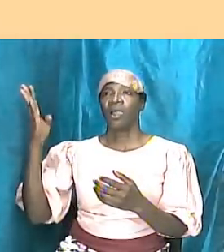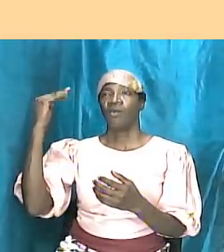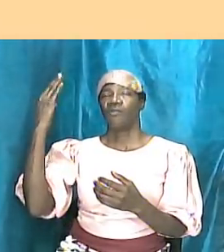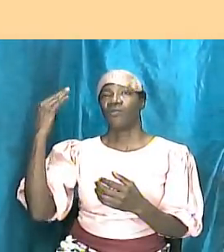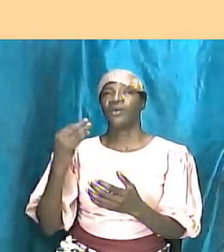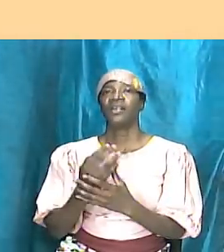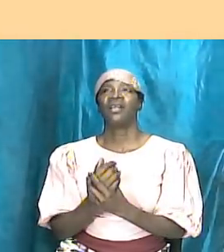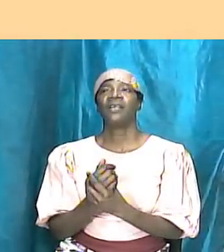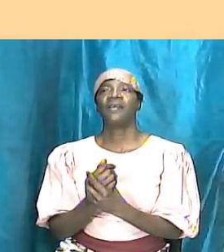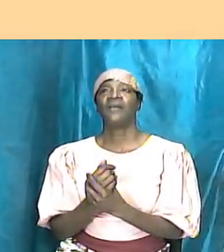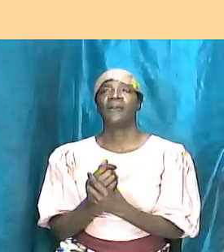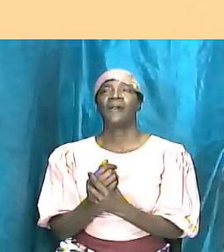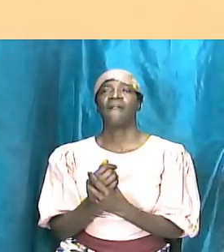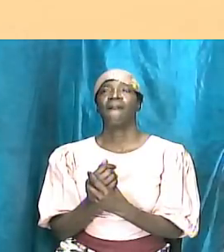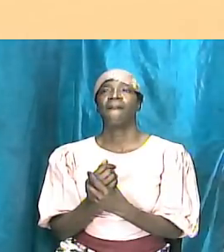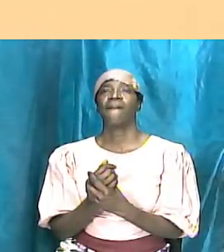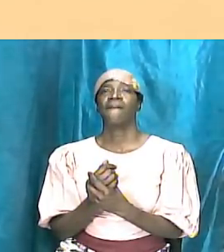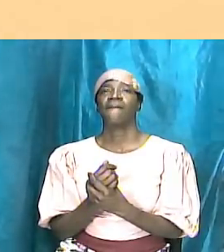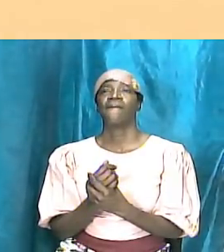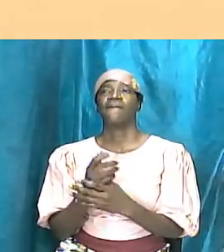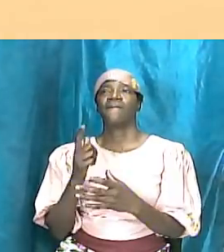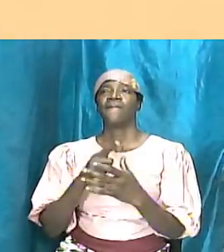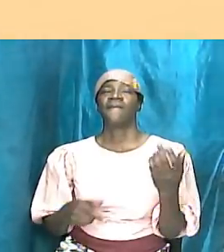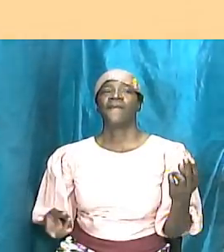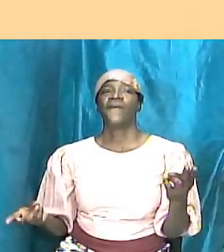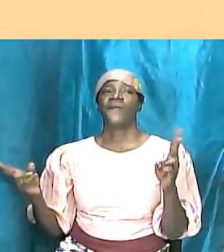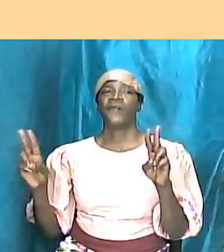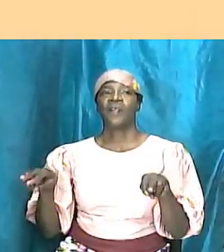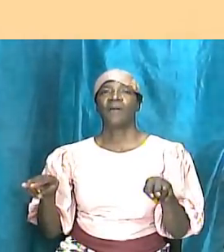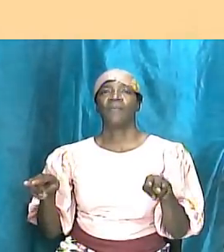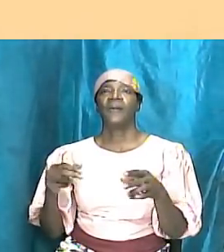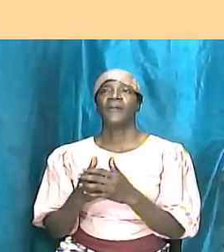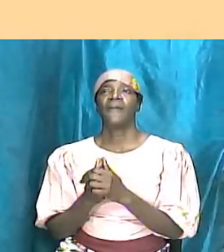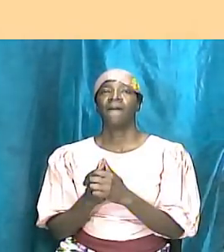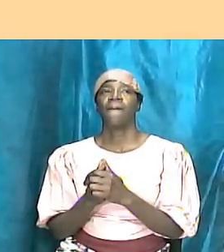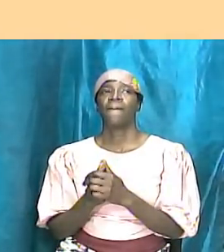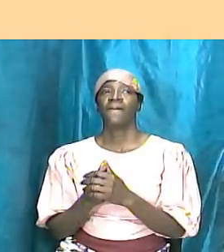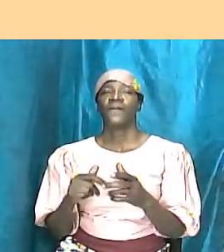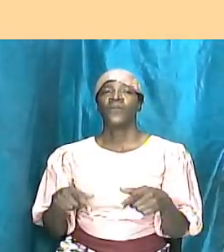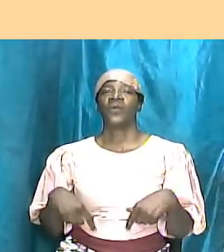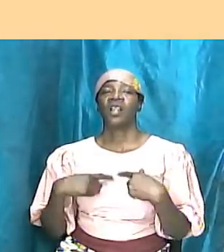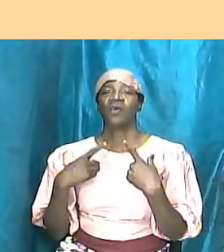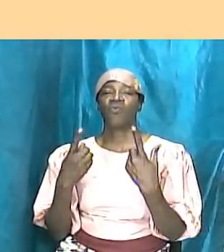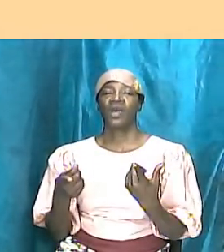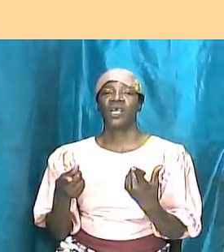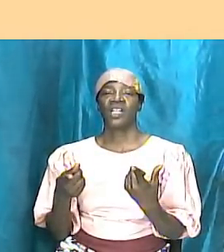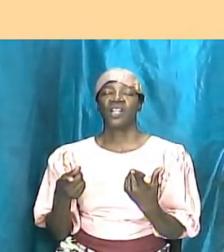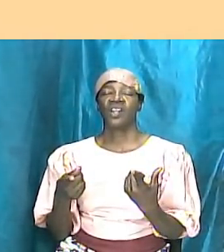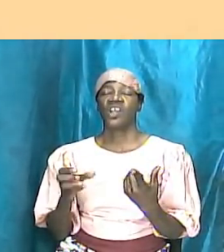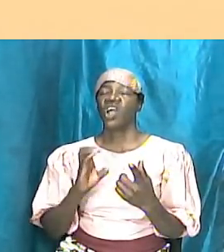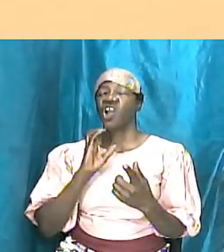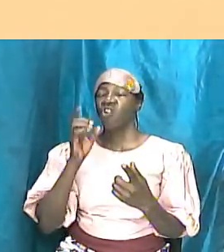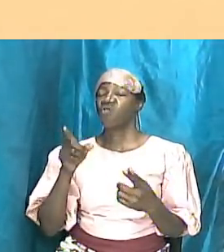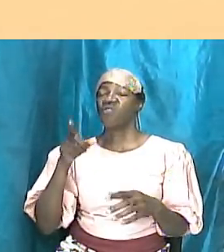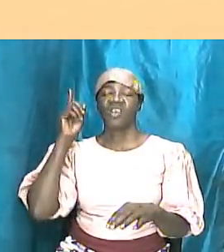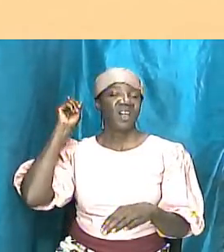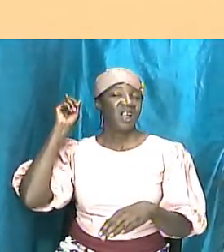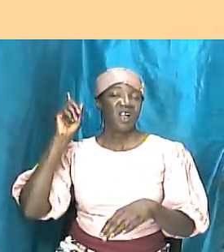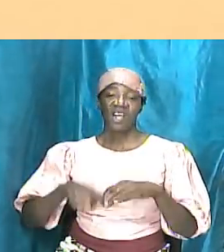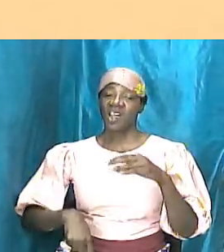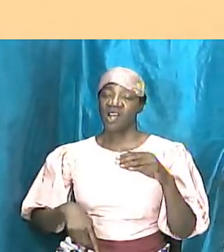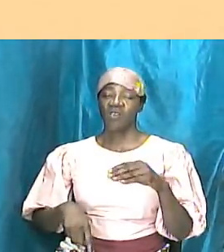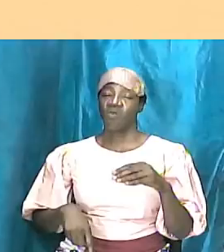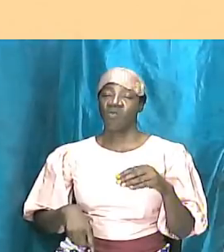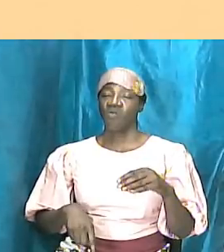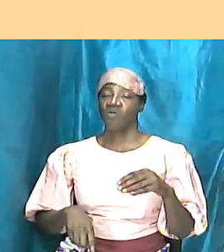synopsis of what transpired when they went and could go no further.